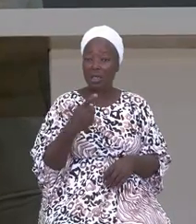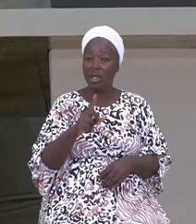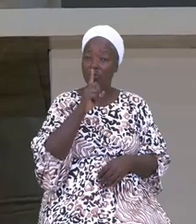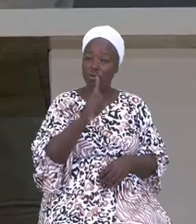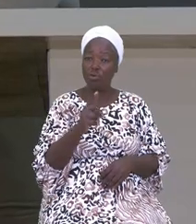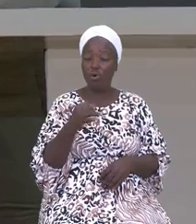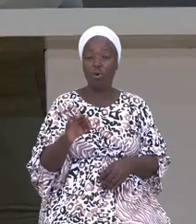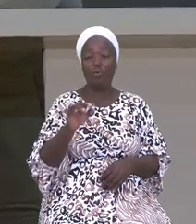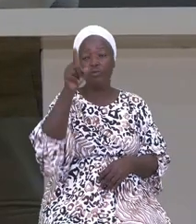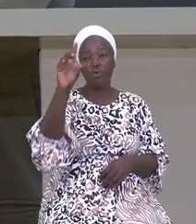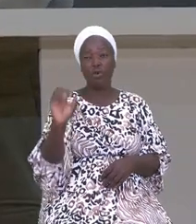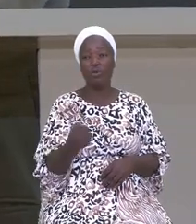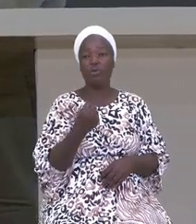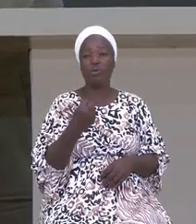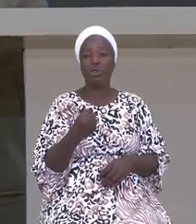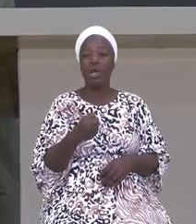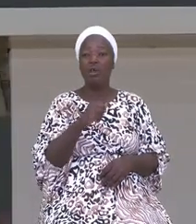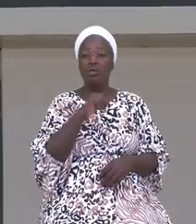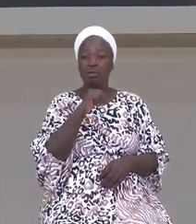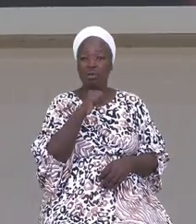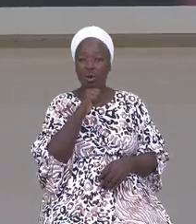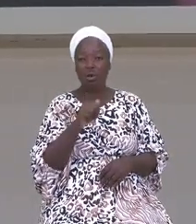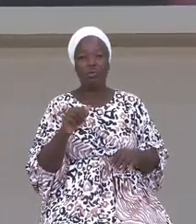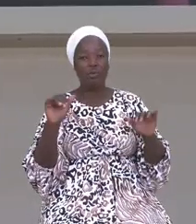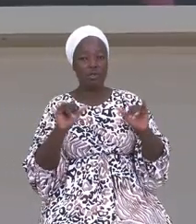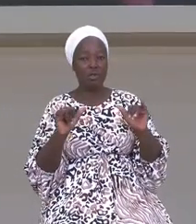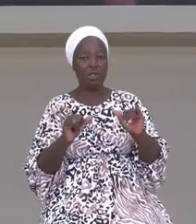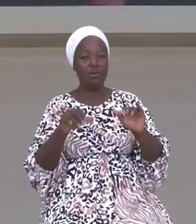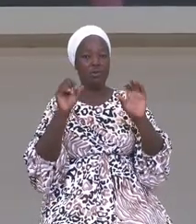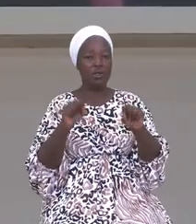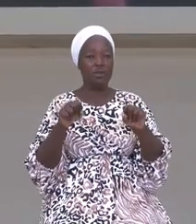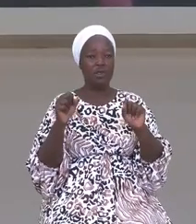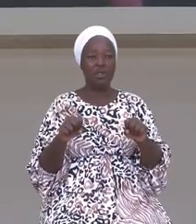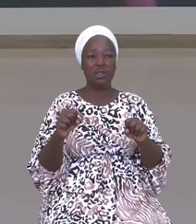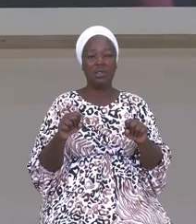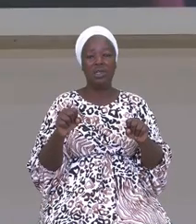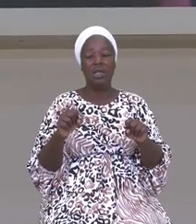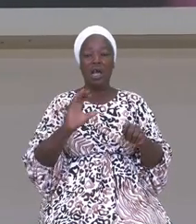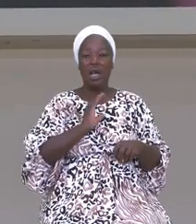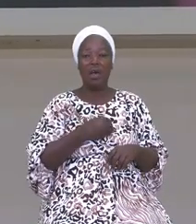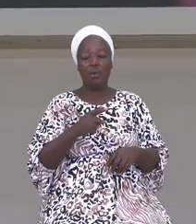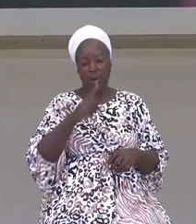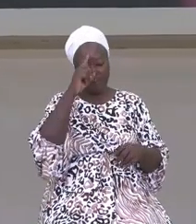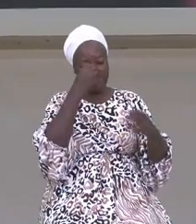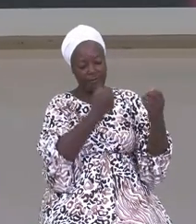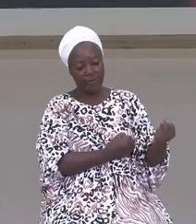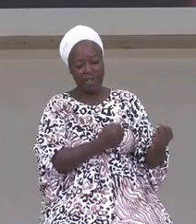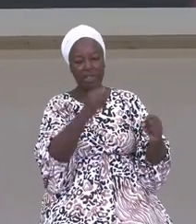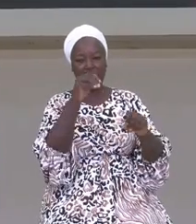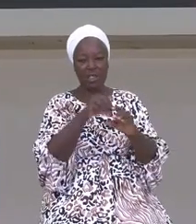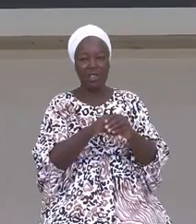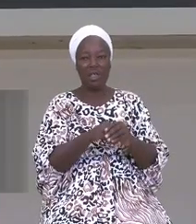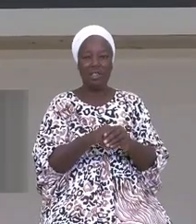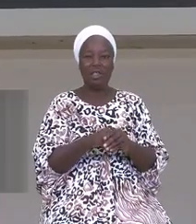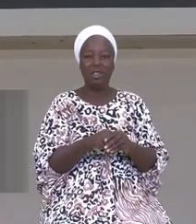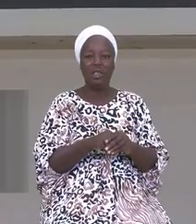God's immeasurable possibilities. Number two, our faith in God's